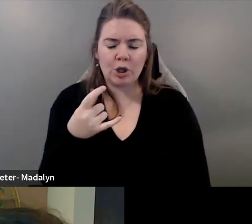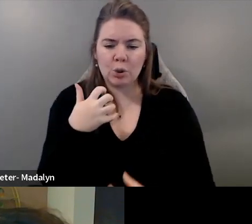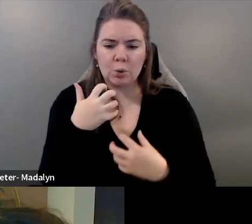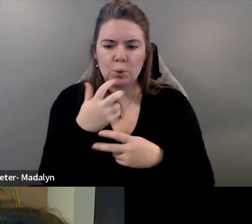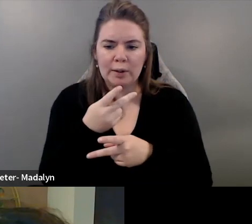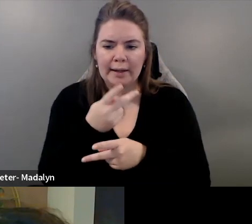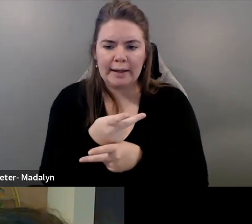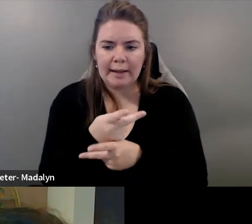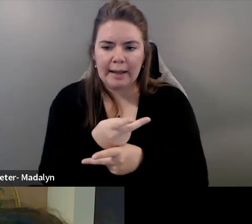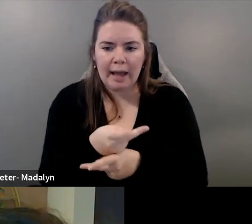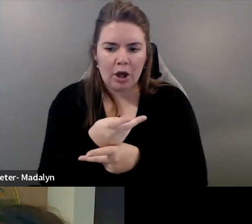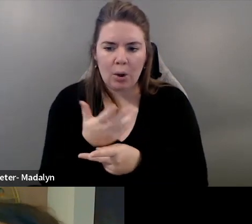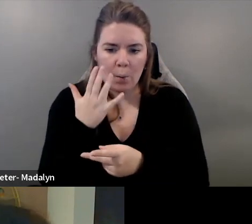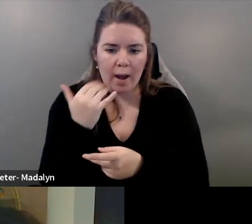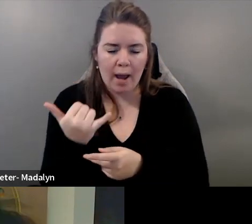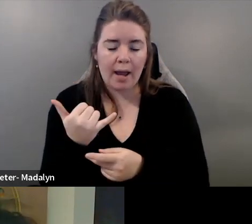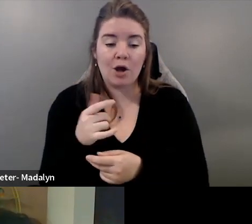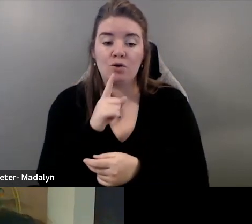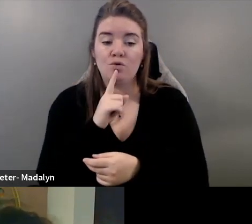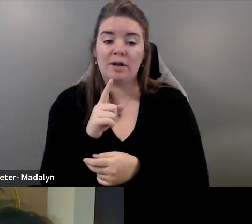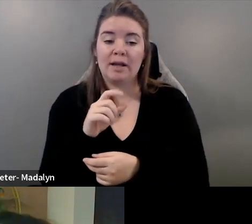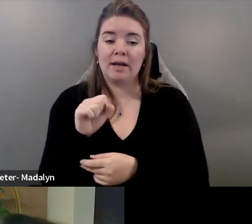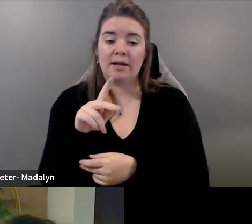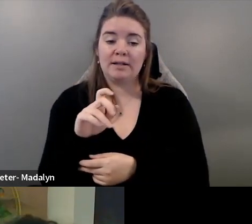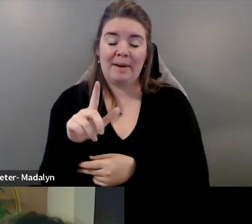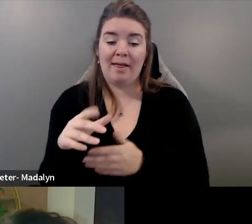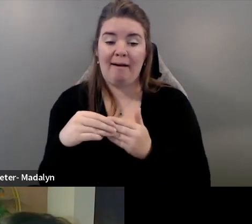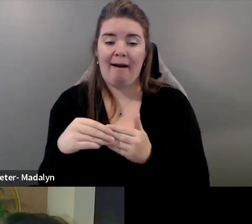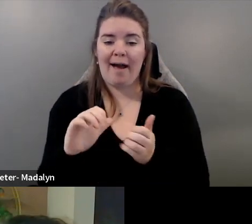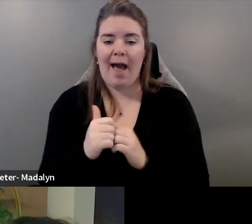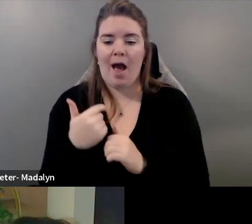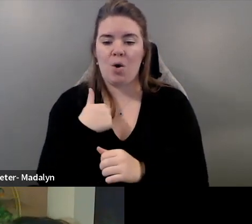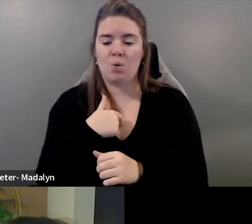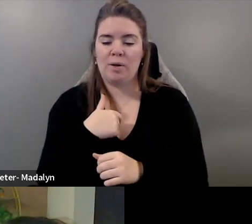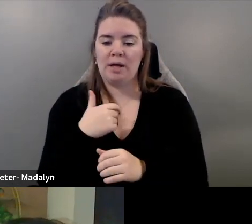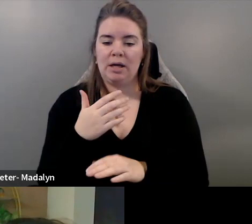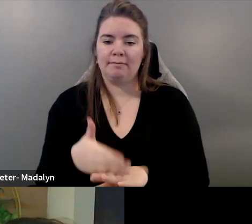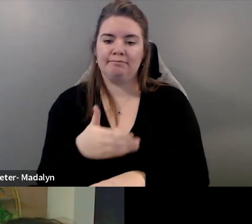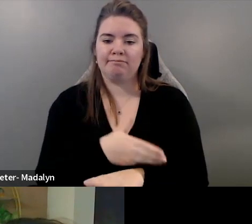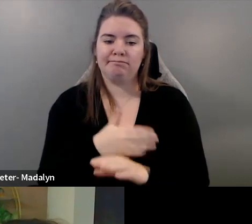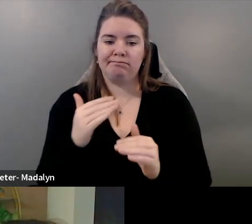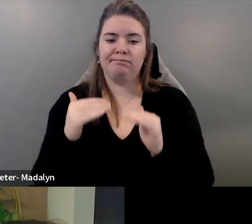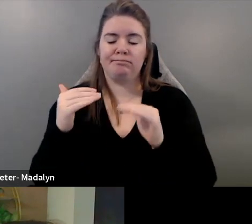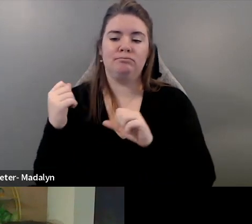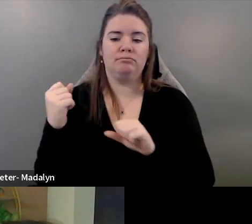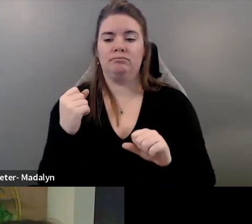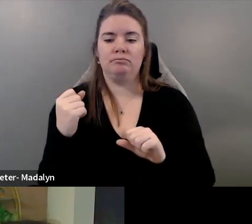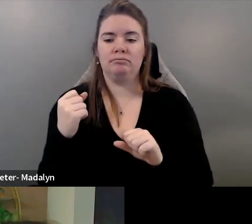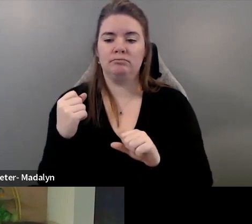all, the spill guides how we make independent living stronger in each of our states, right? Super important